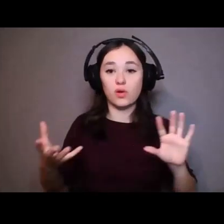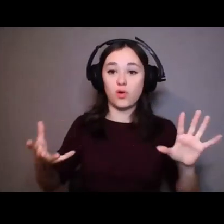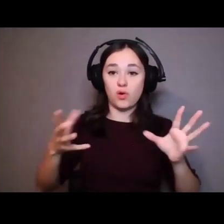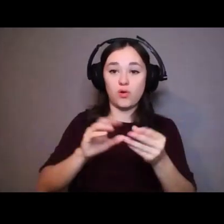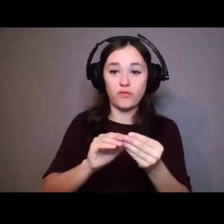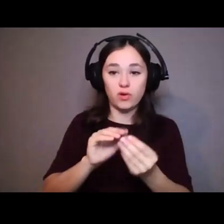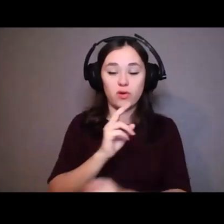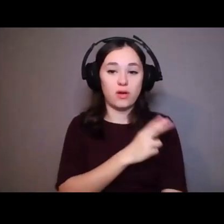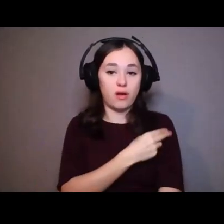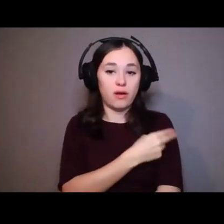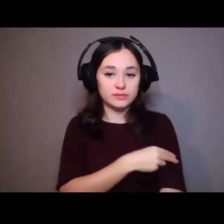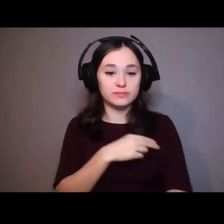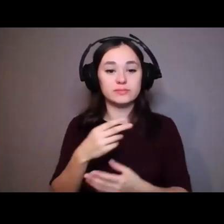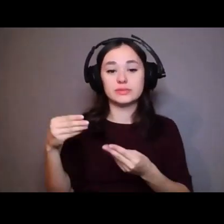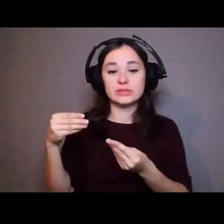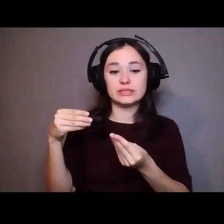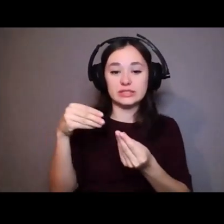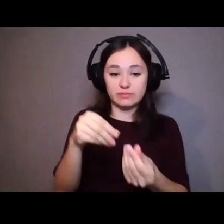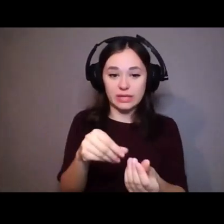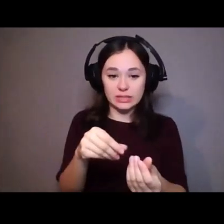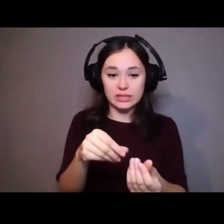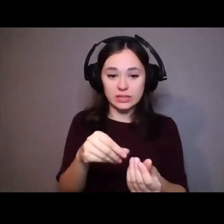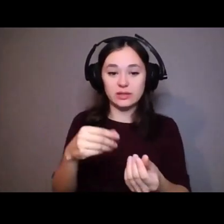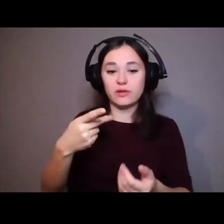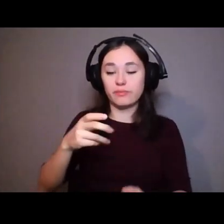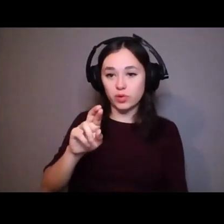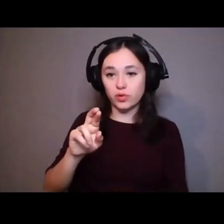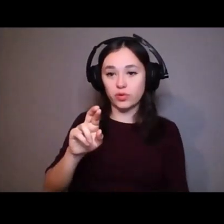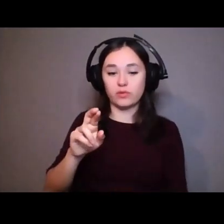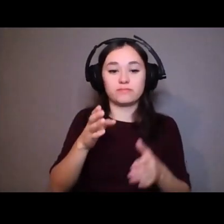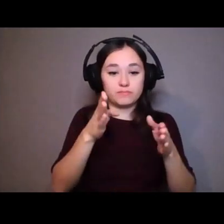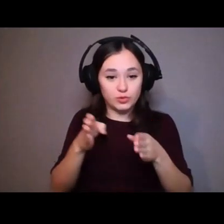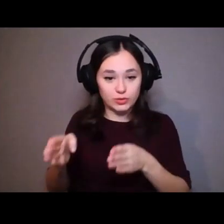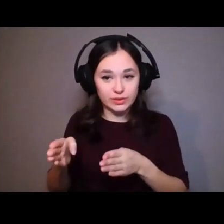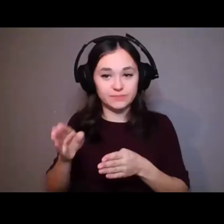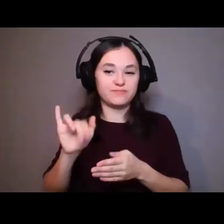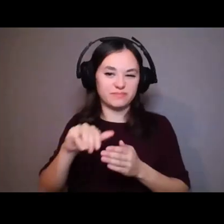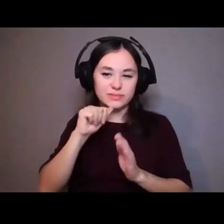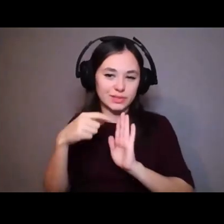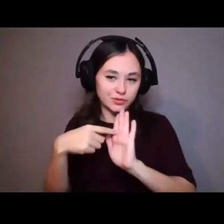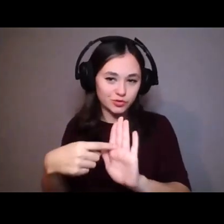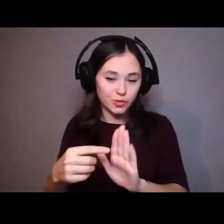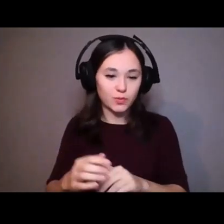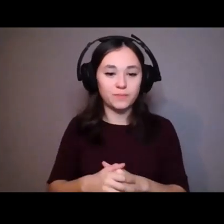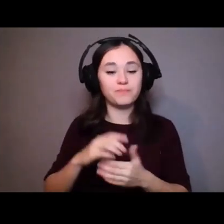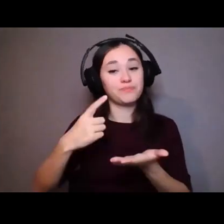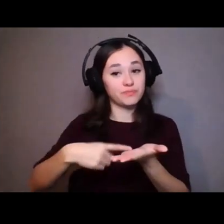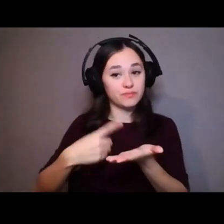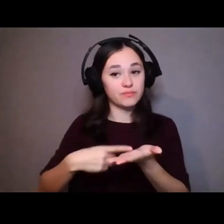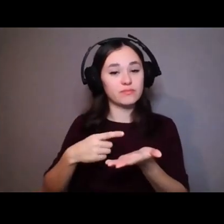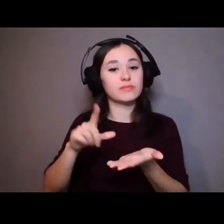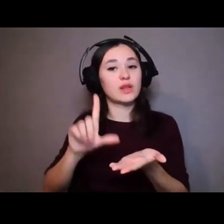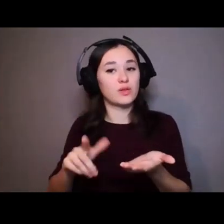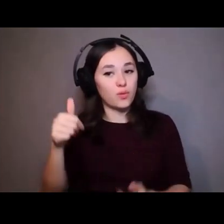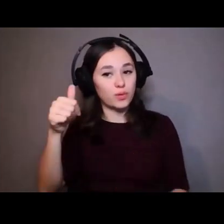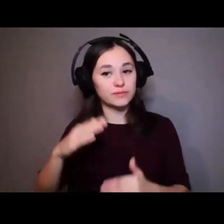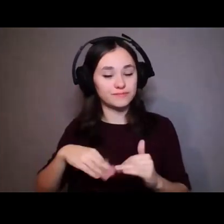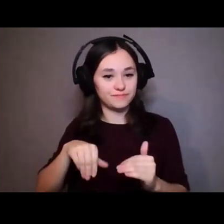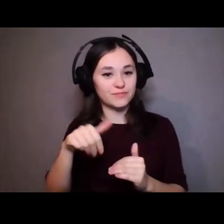per enrollee, not shown, is in line or in some cases lower than other fee-for-service states.